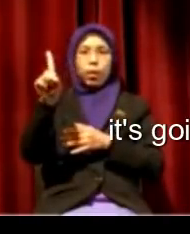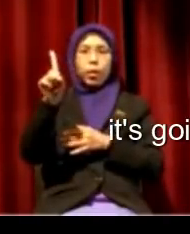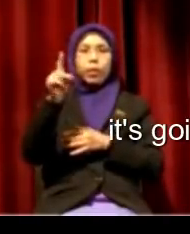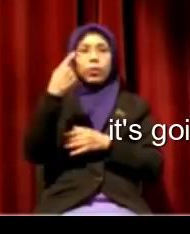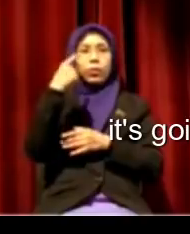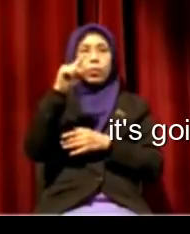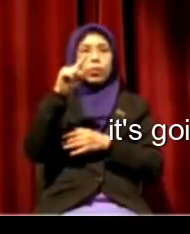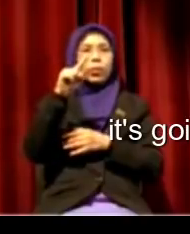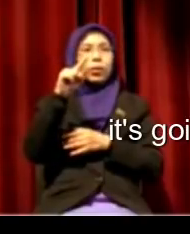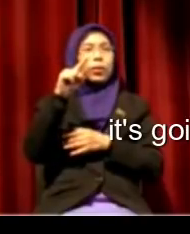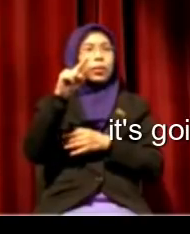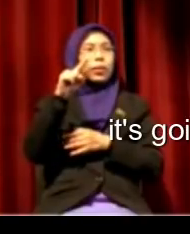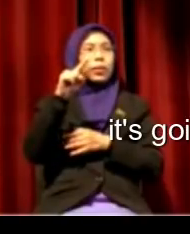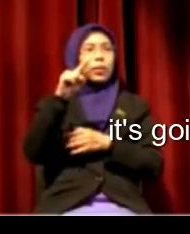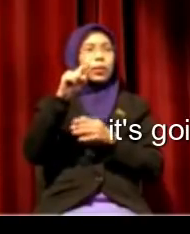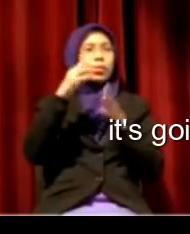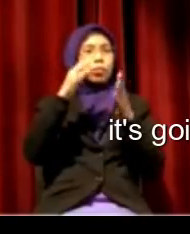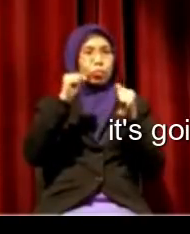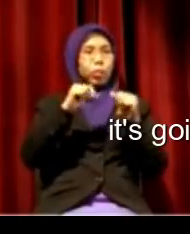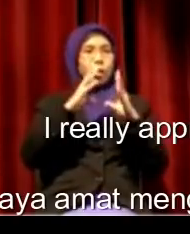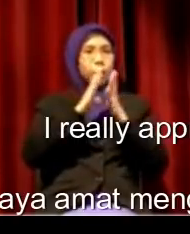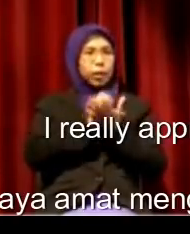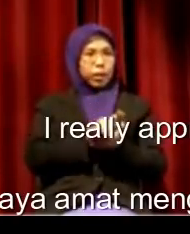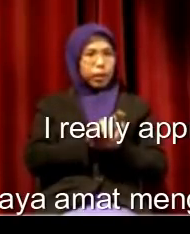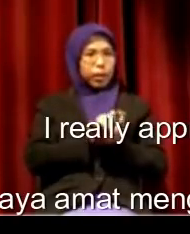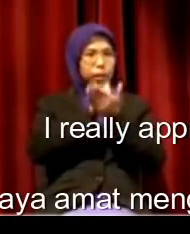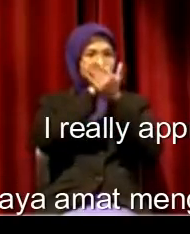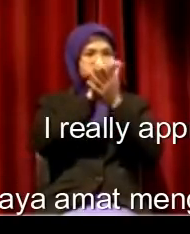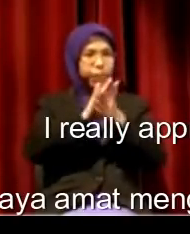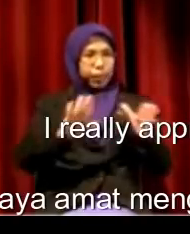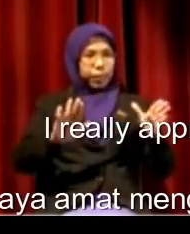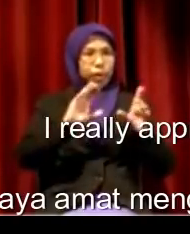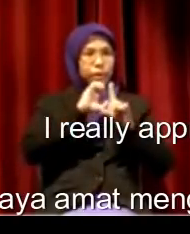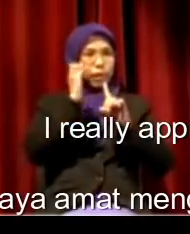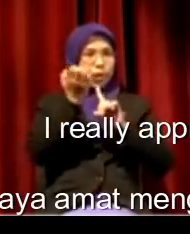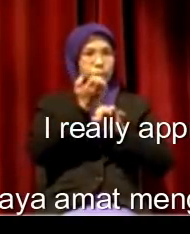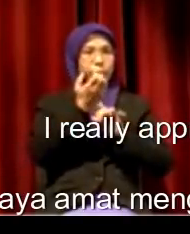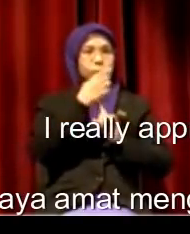going to compromise so much on the environment, the green, you know, because I really appreciate